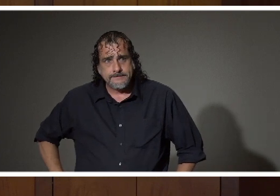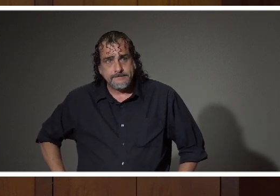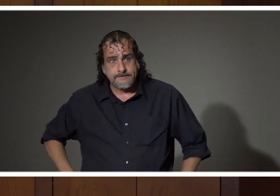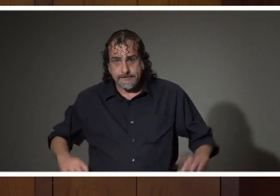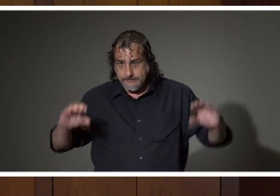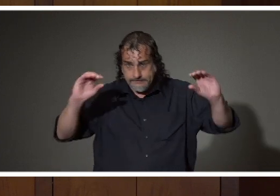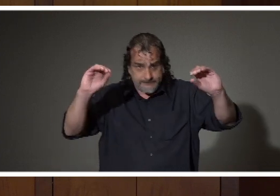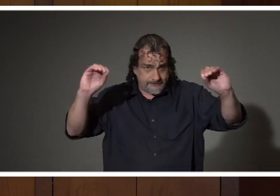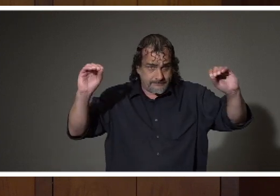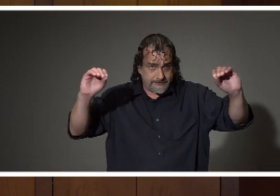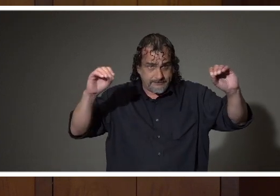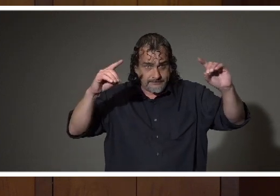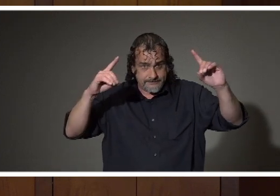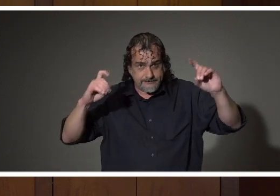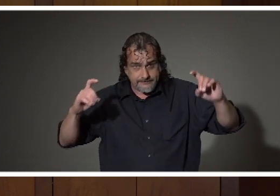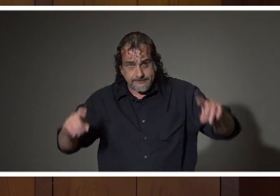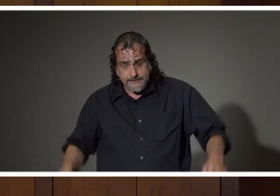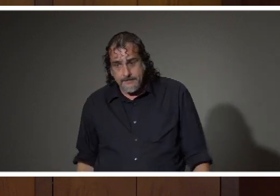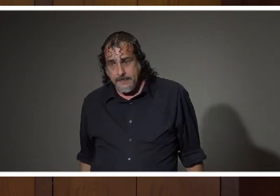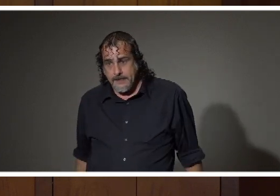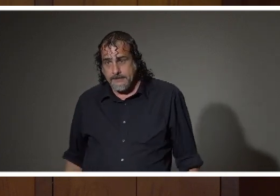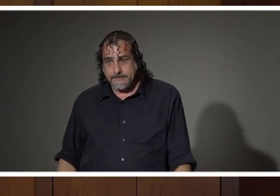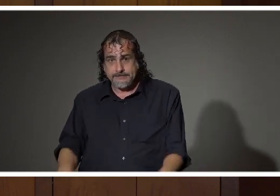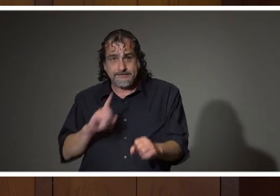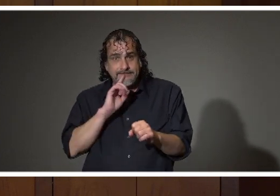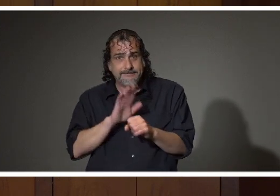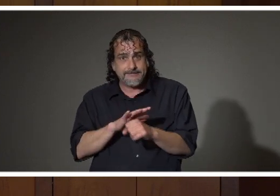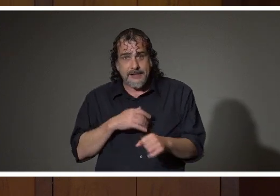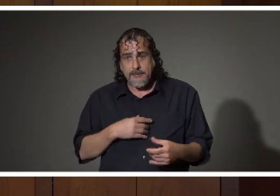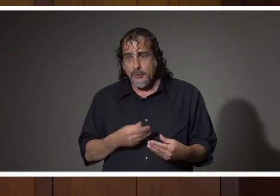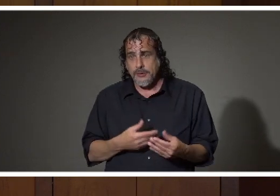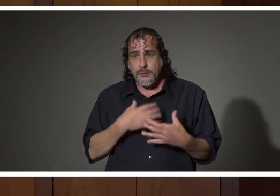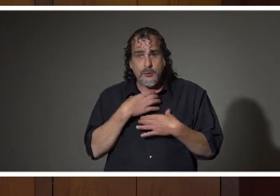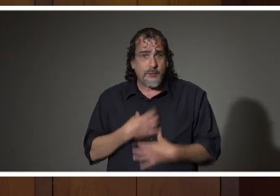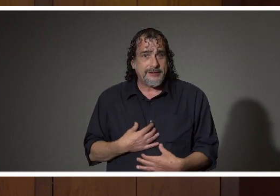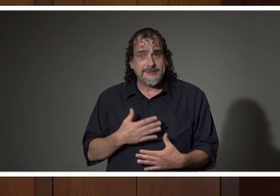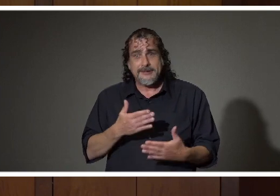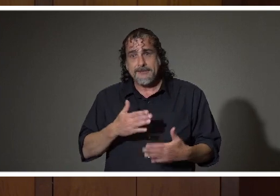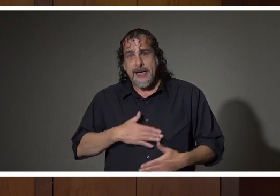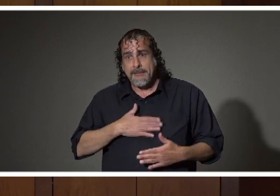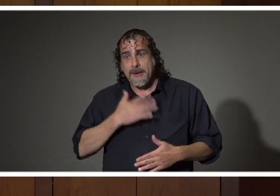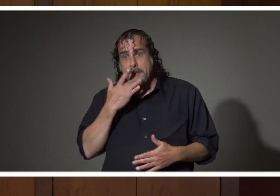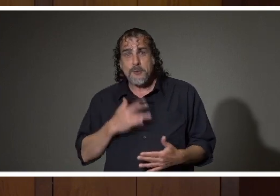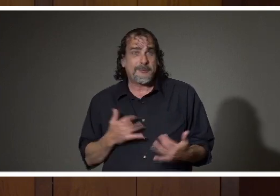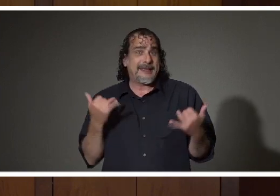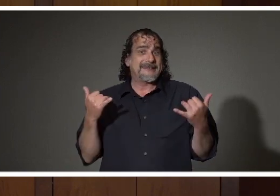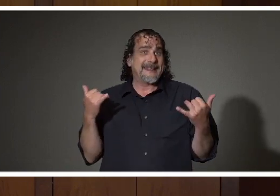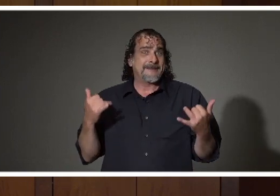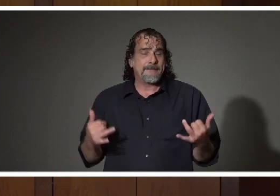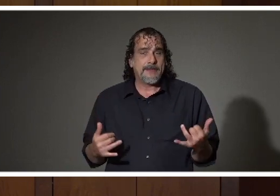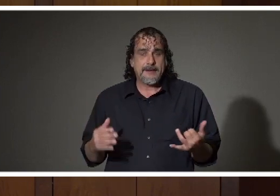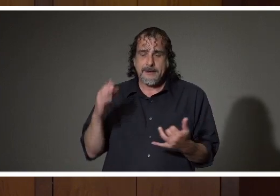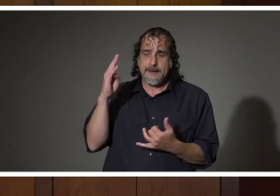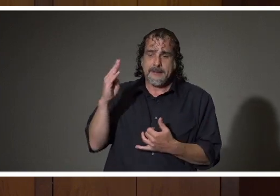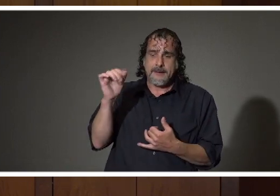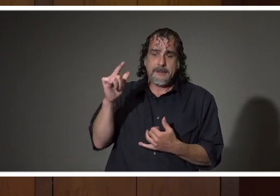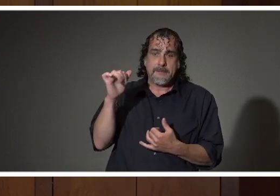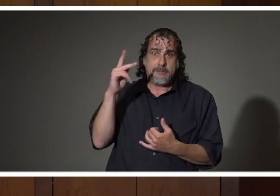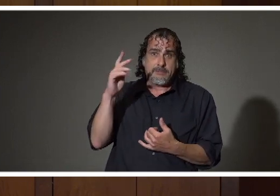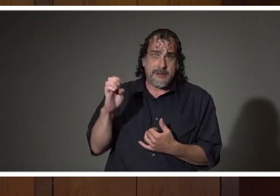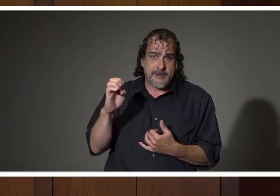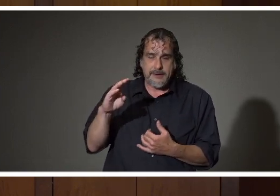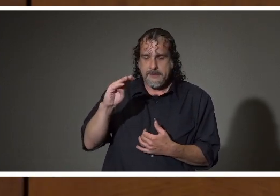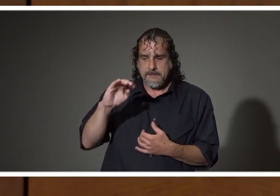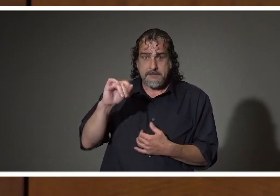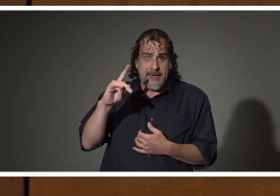Seeing no further questions, as promised, I'm going to wish a few of my closest friends happy birthday today. To Blake Maggard and